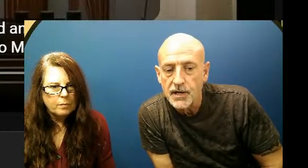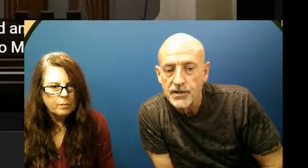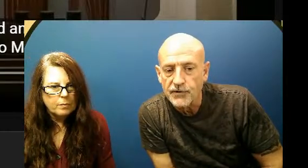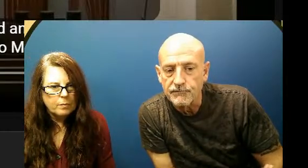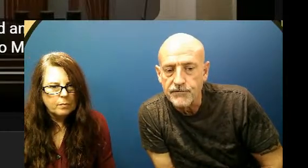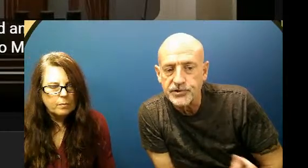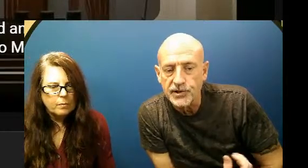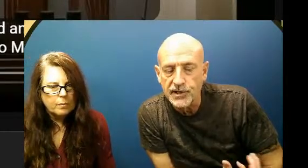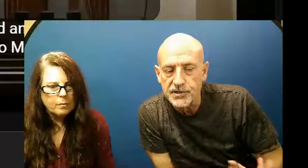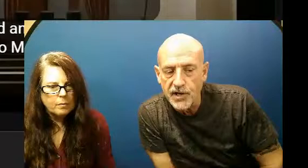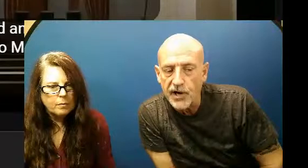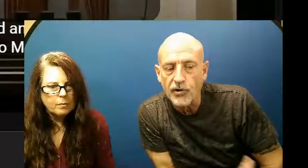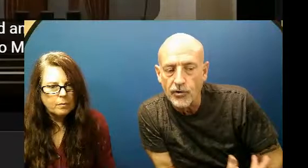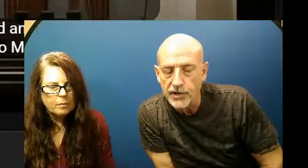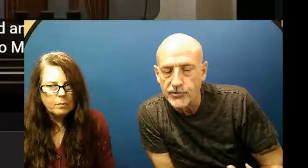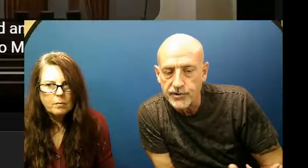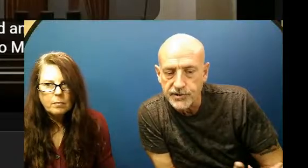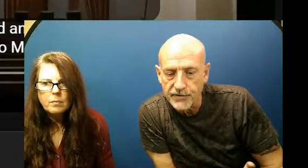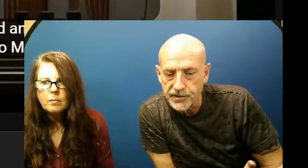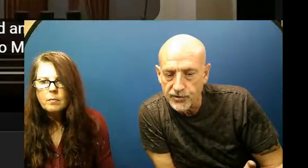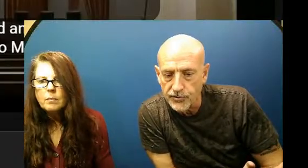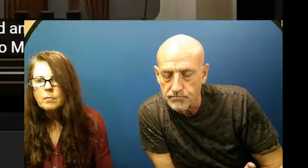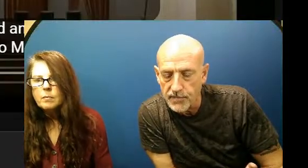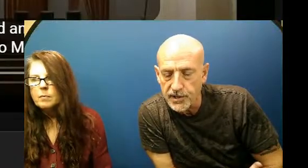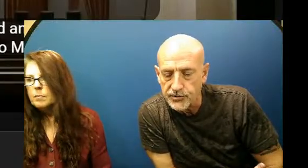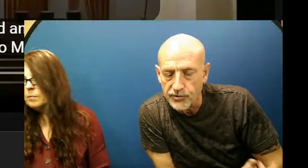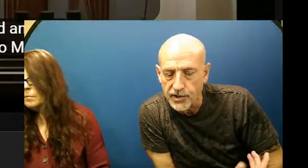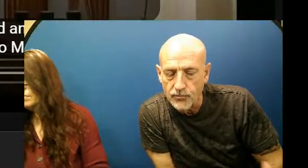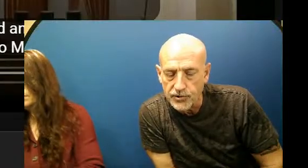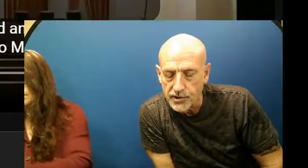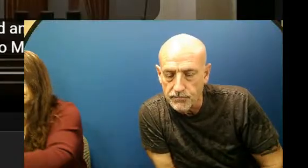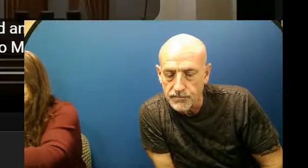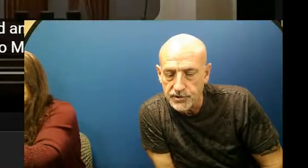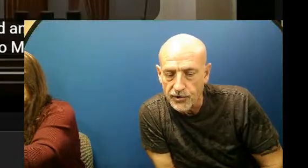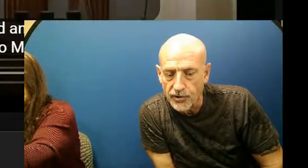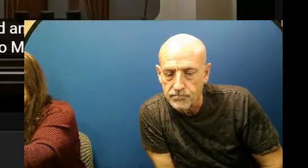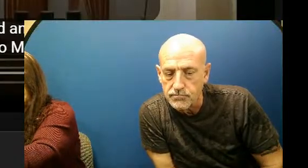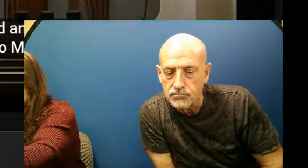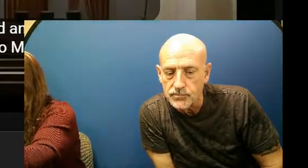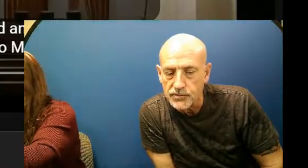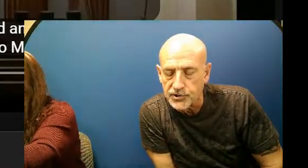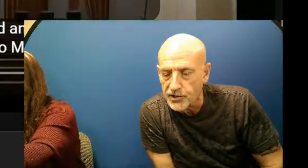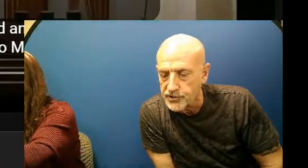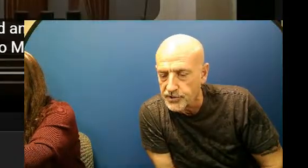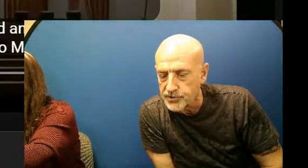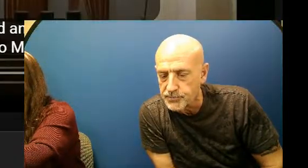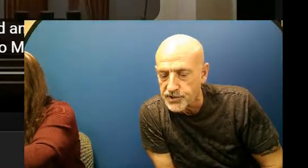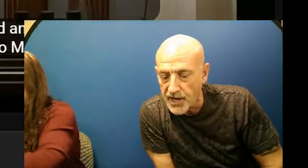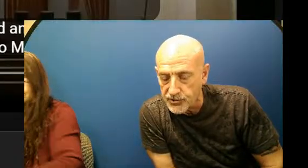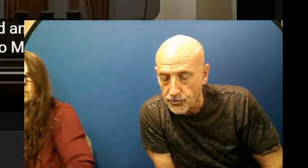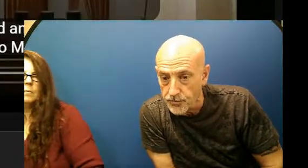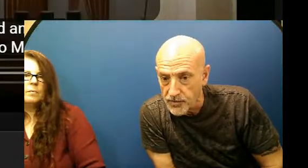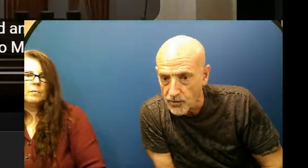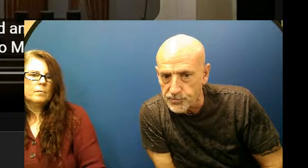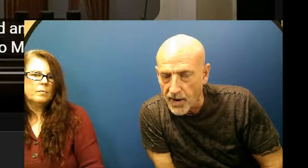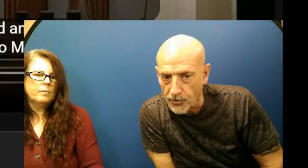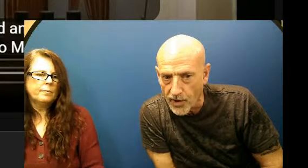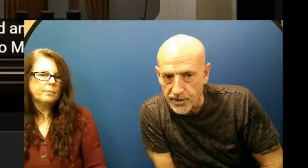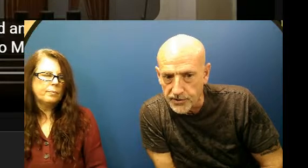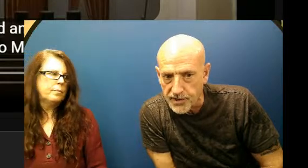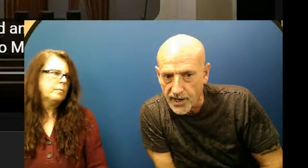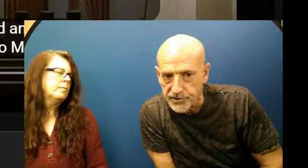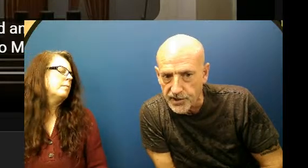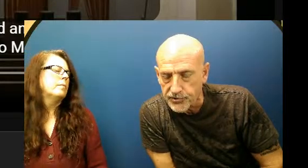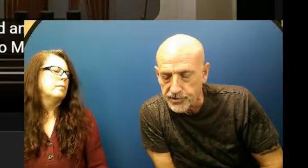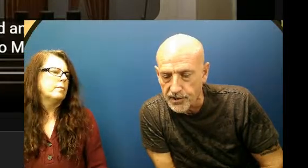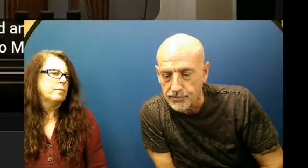a sufficiently narrow interest if it's intermediate scrutiny, which is generally discussed as substantial, which, by the way,